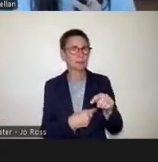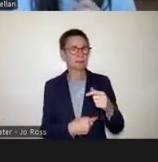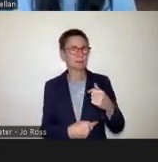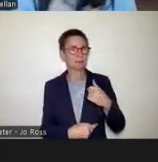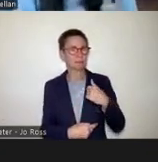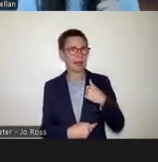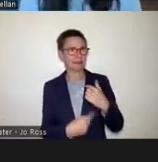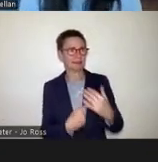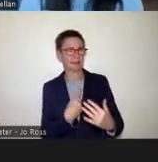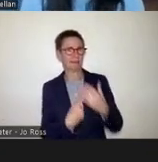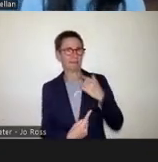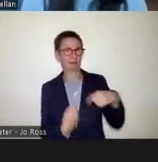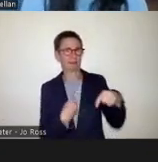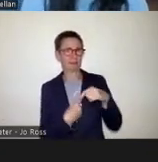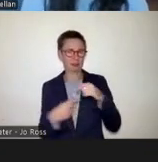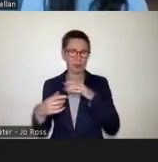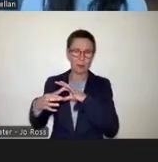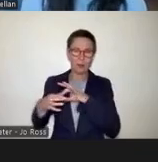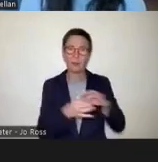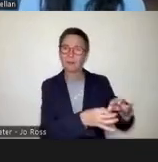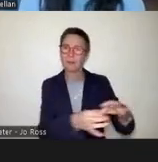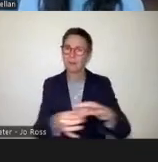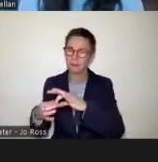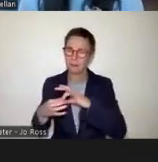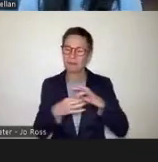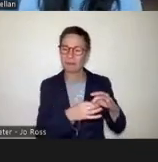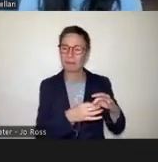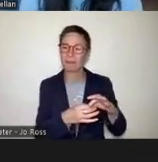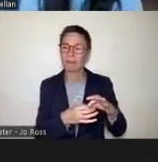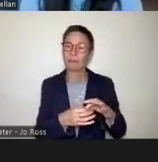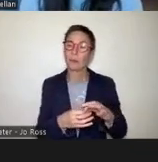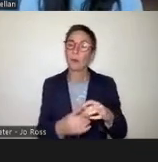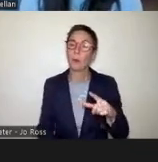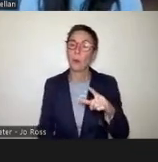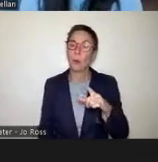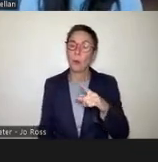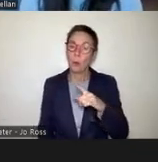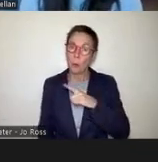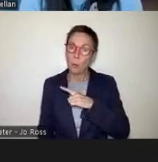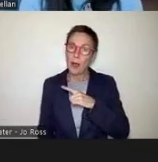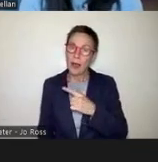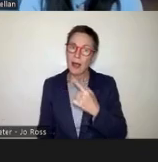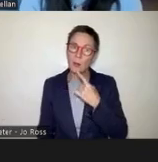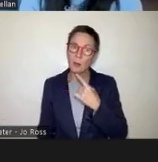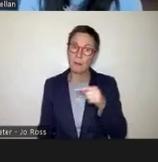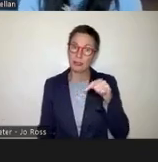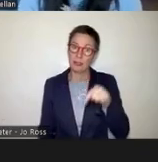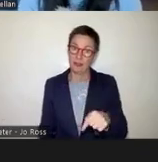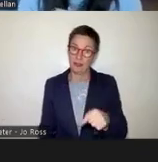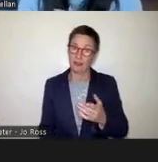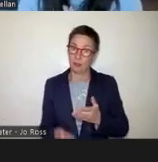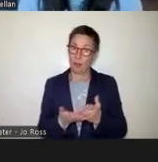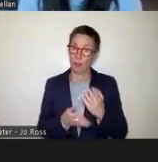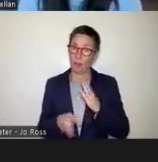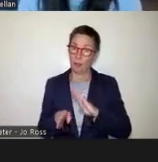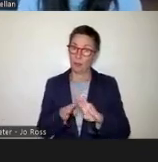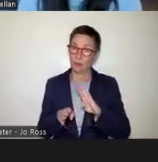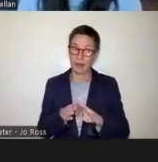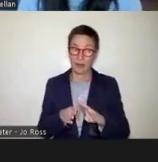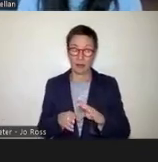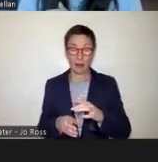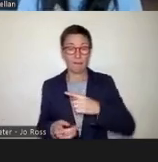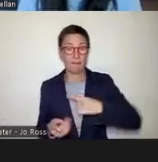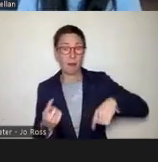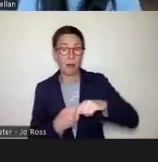each other. So, it all flows together. But the reason we bring it up at our training is that for us to understand